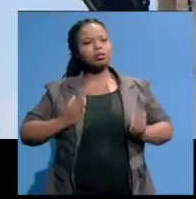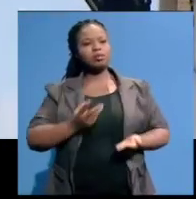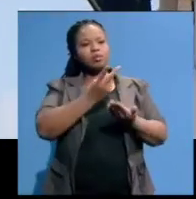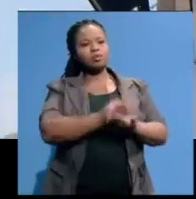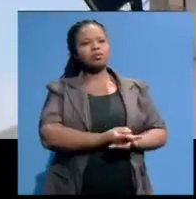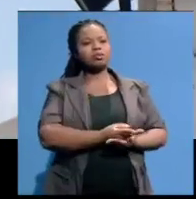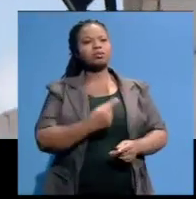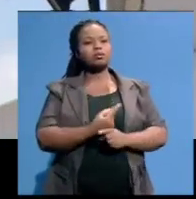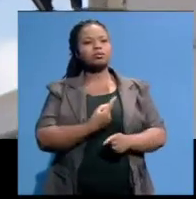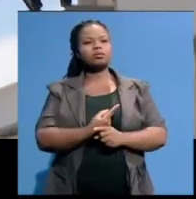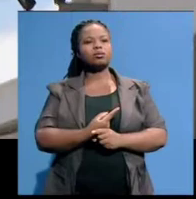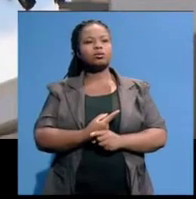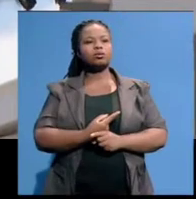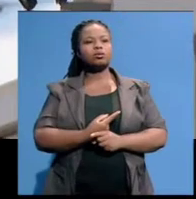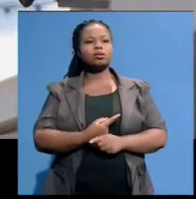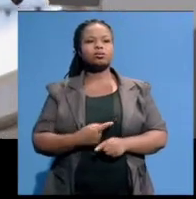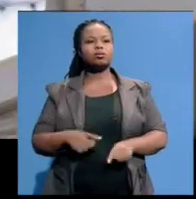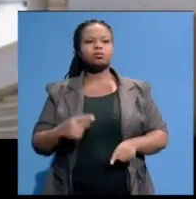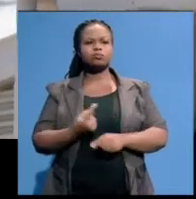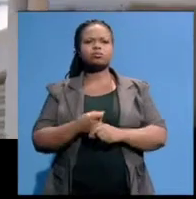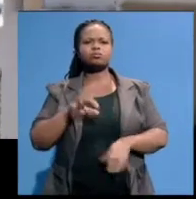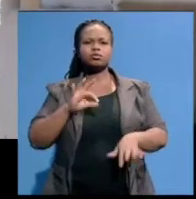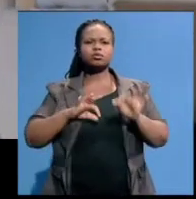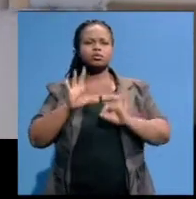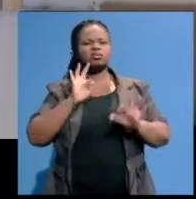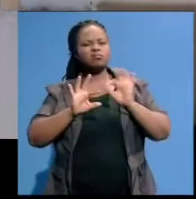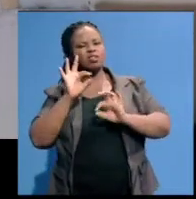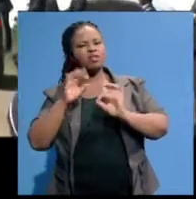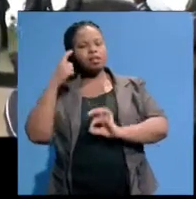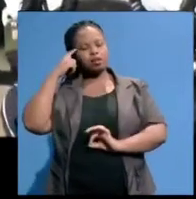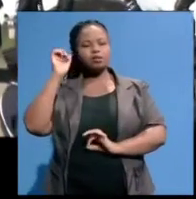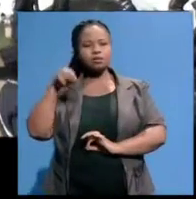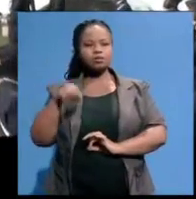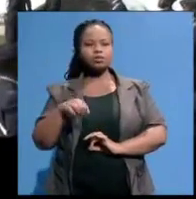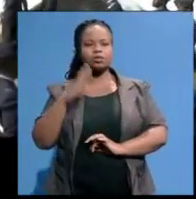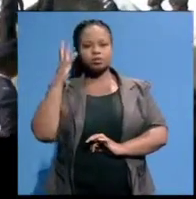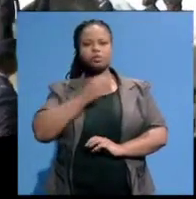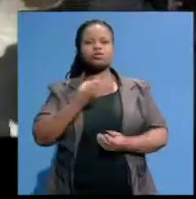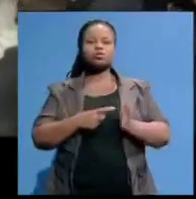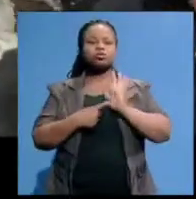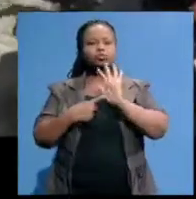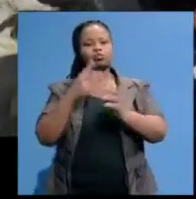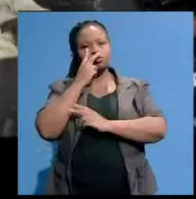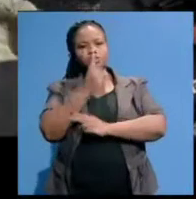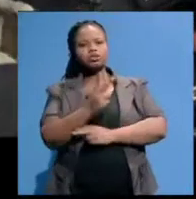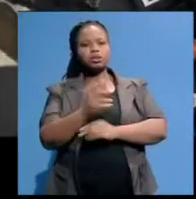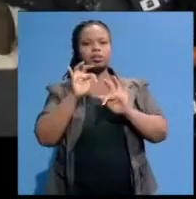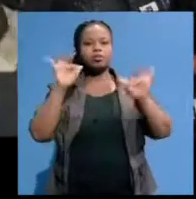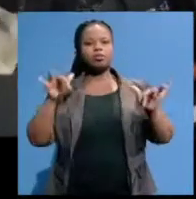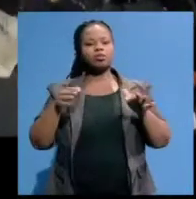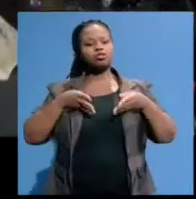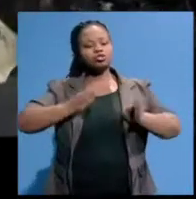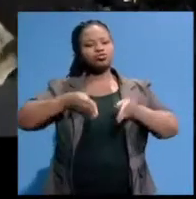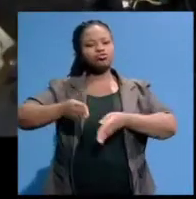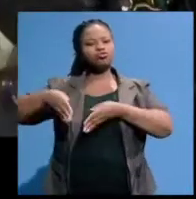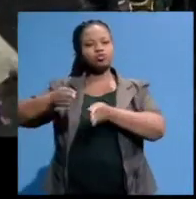up Waterkloof to a few selected guests. But what was beautiful is seeing people line up on the streets to make sure that they see the